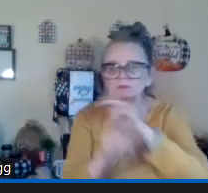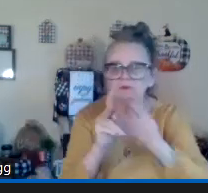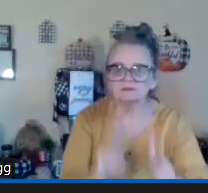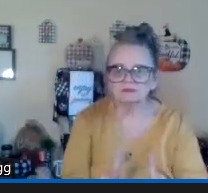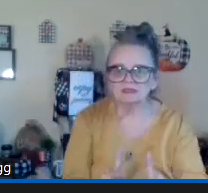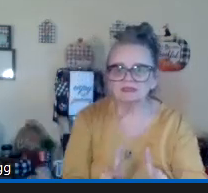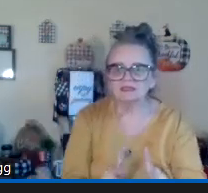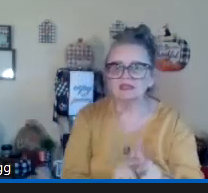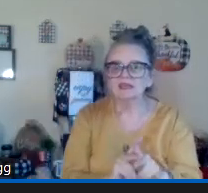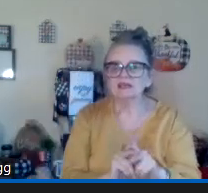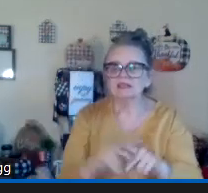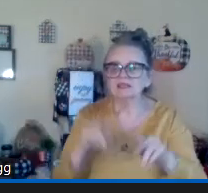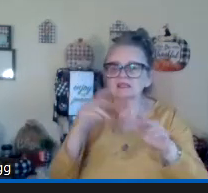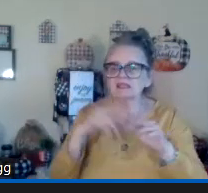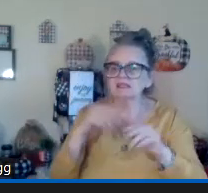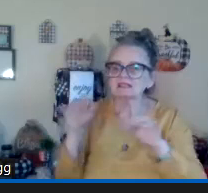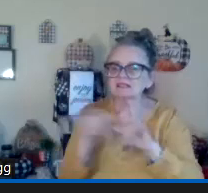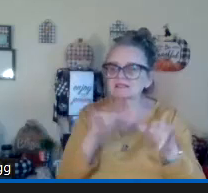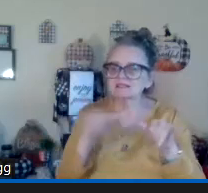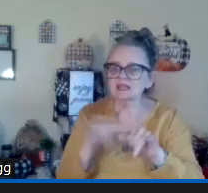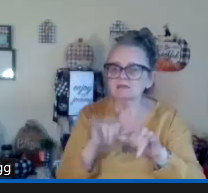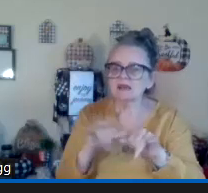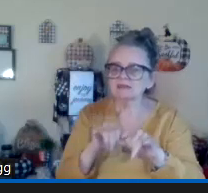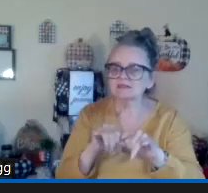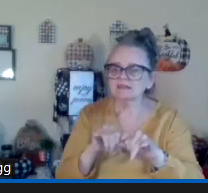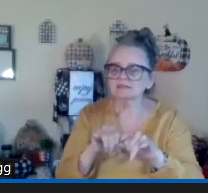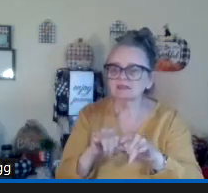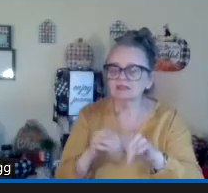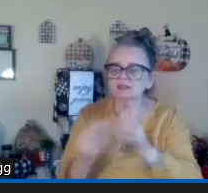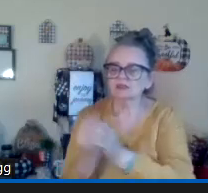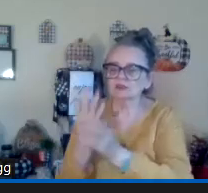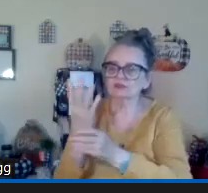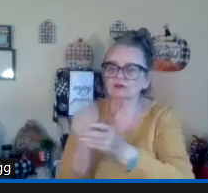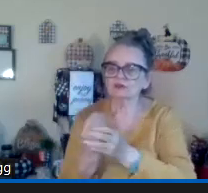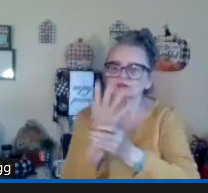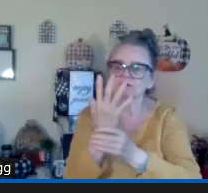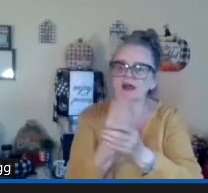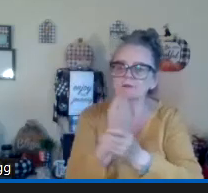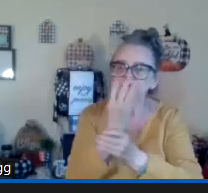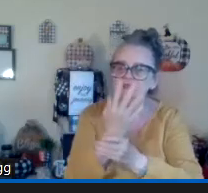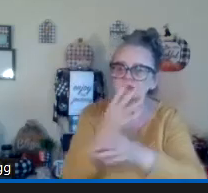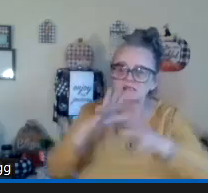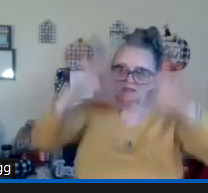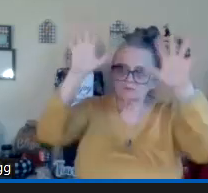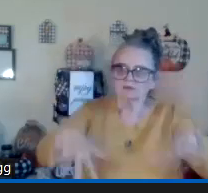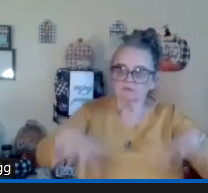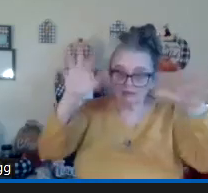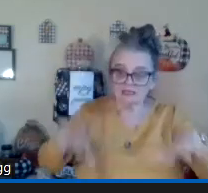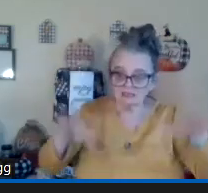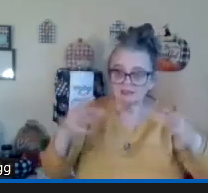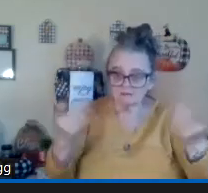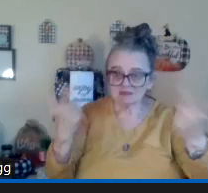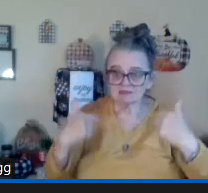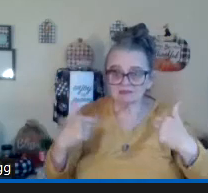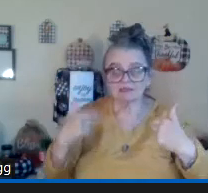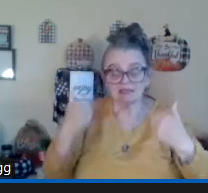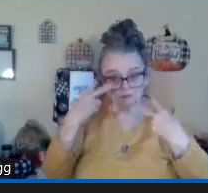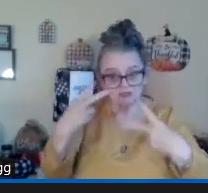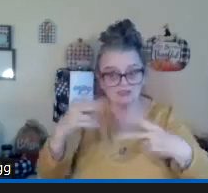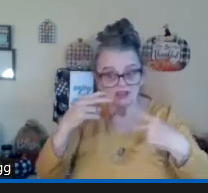poor people. It's the same as, you're growing your crops and a big rain